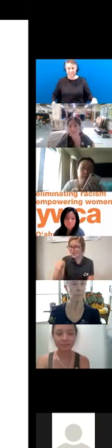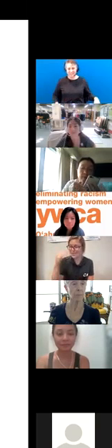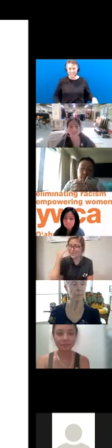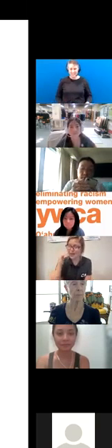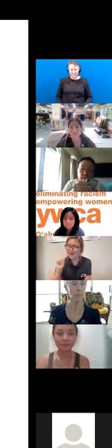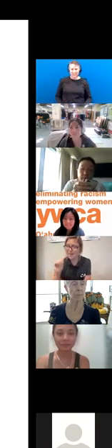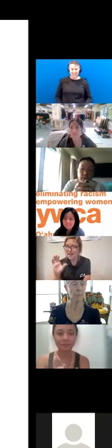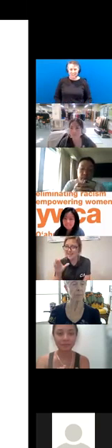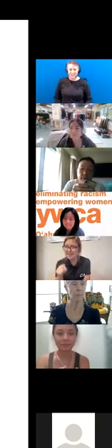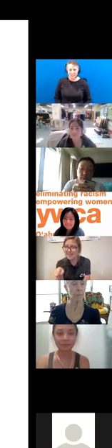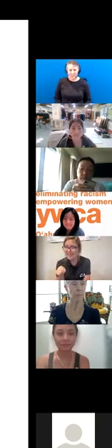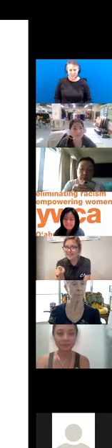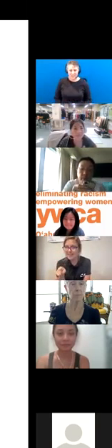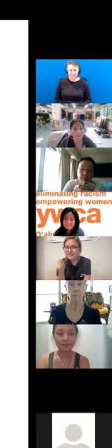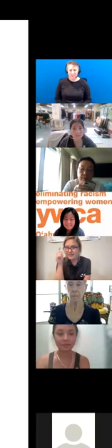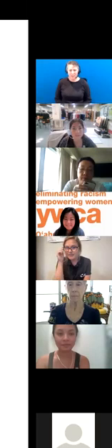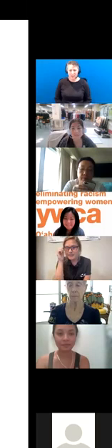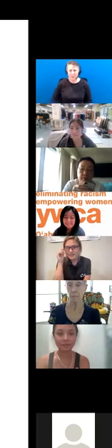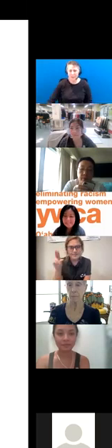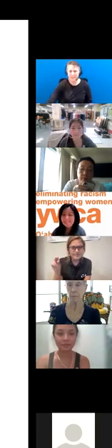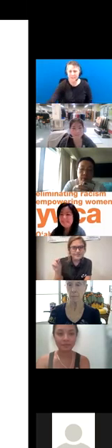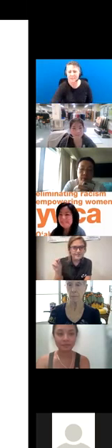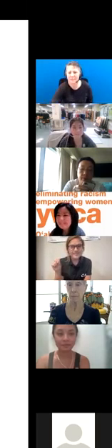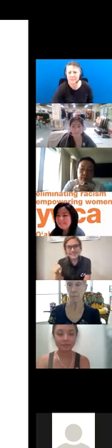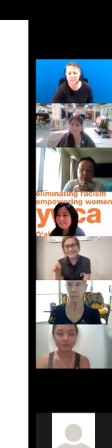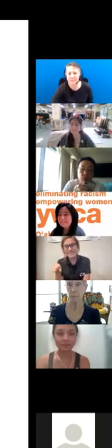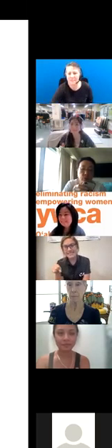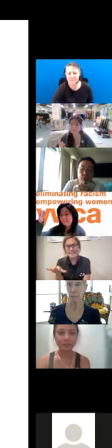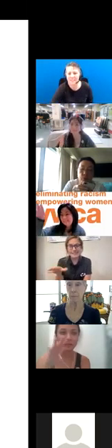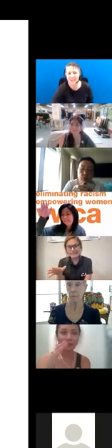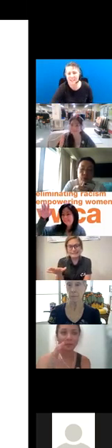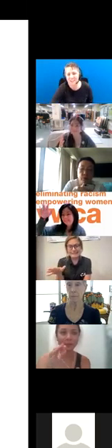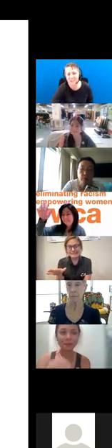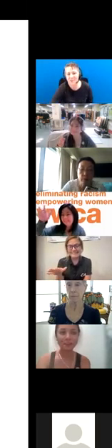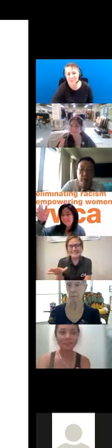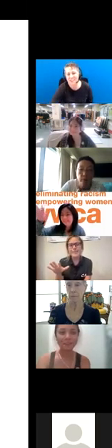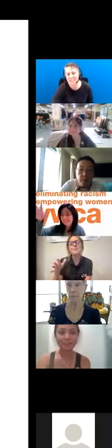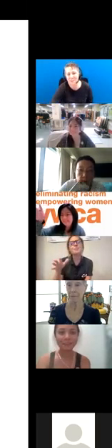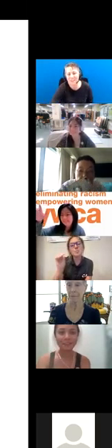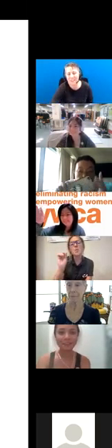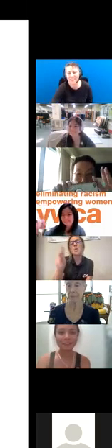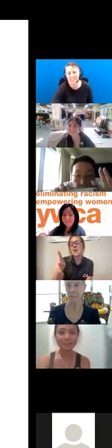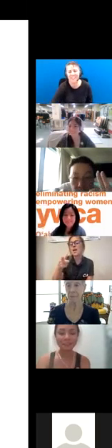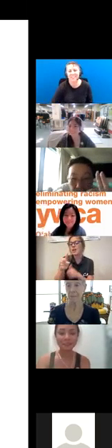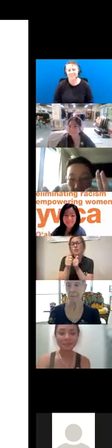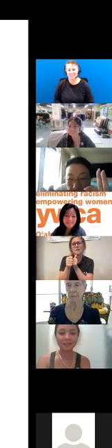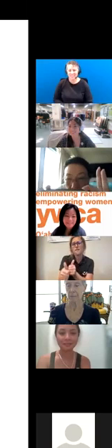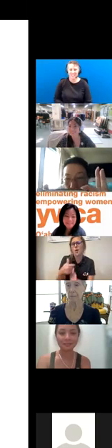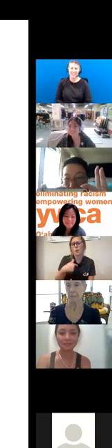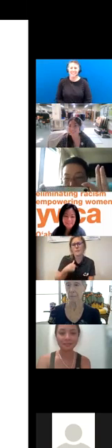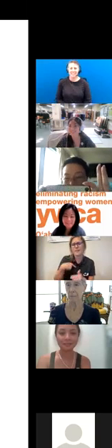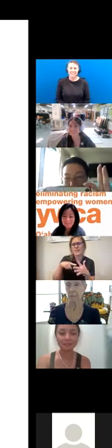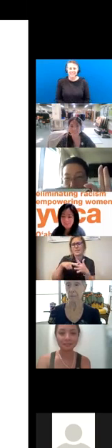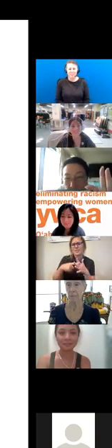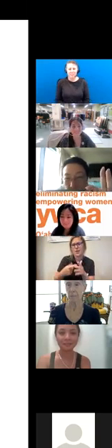alphabet. Do you guys know the alphabet? Yes, no, a little bit